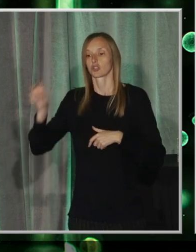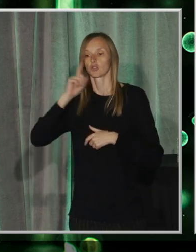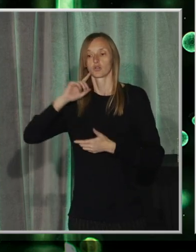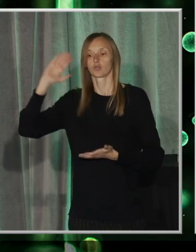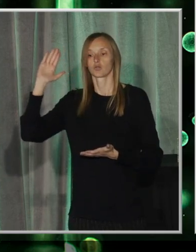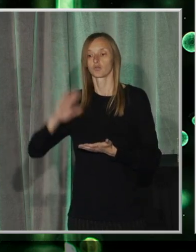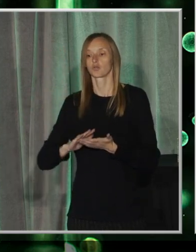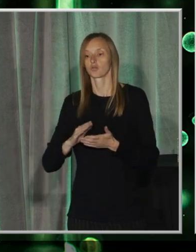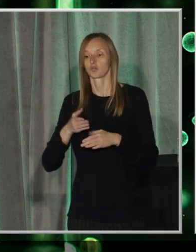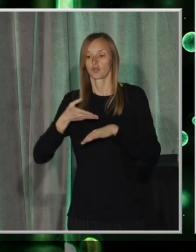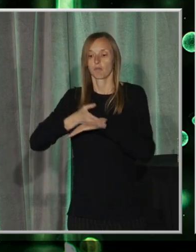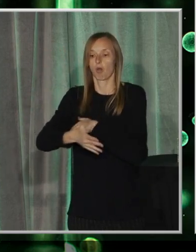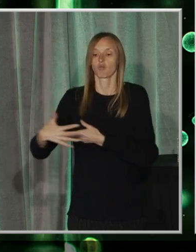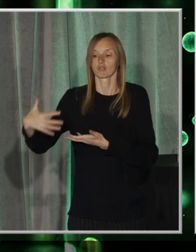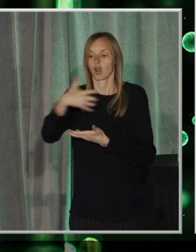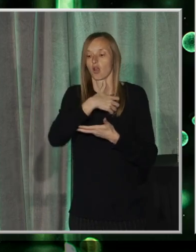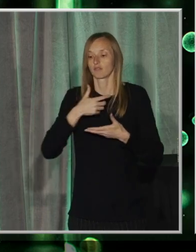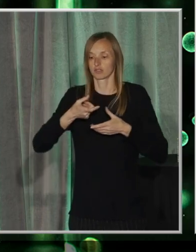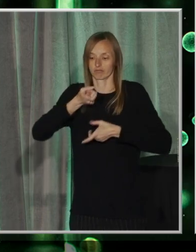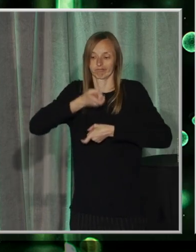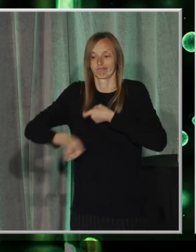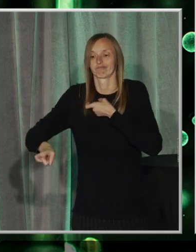reducing post-harvest losses.